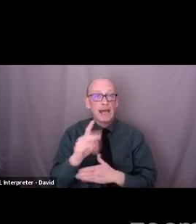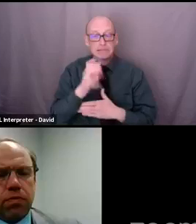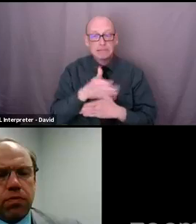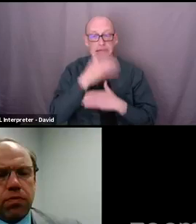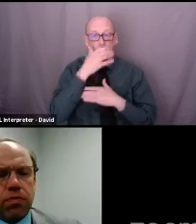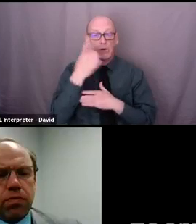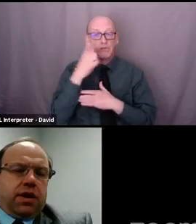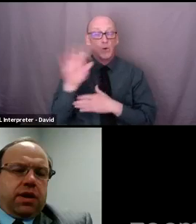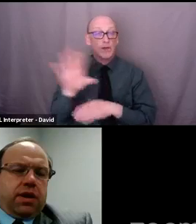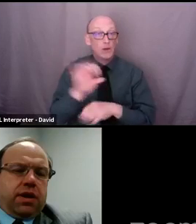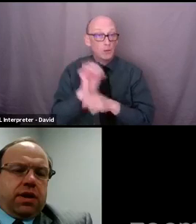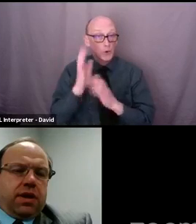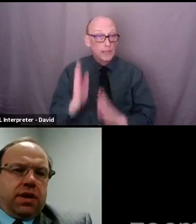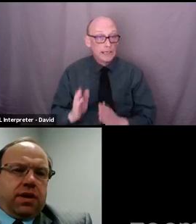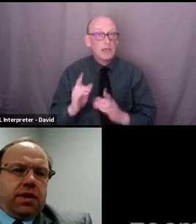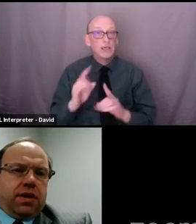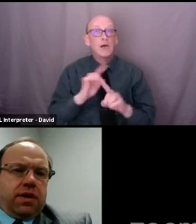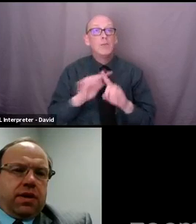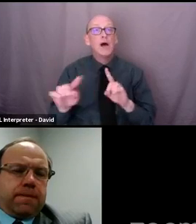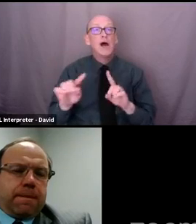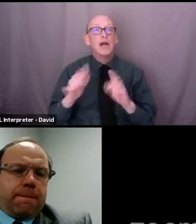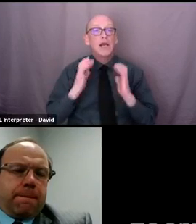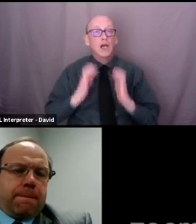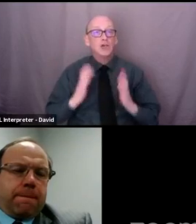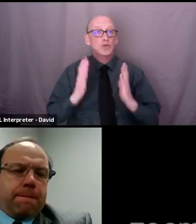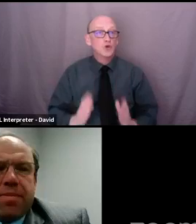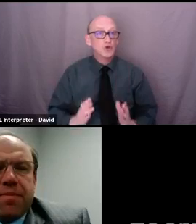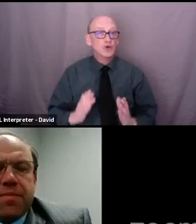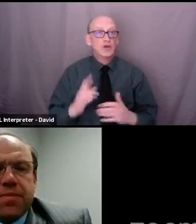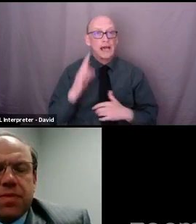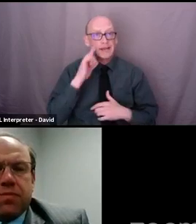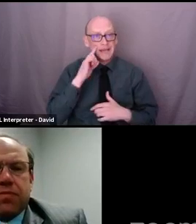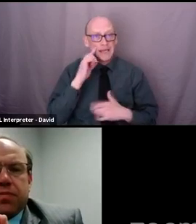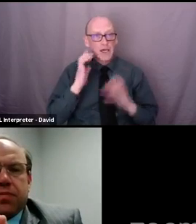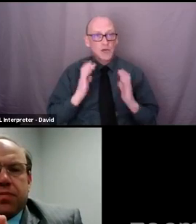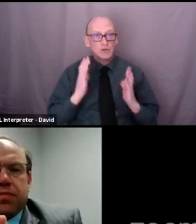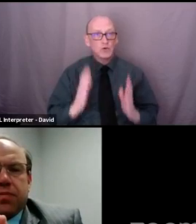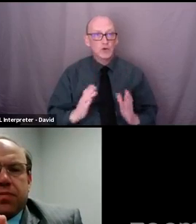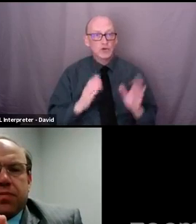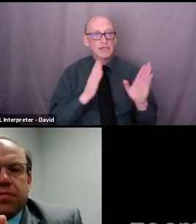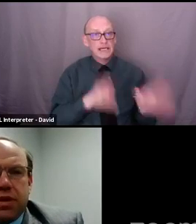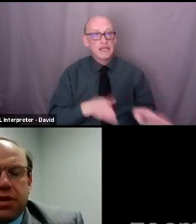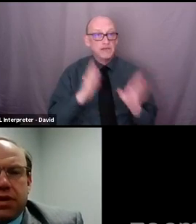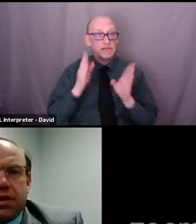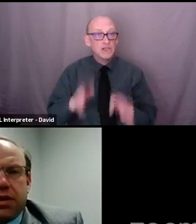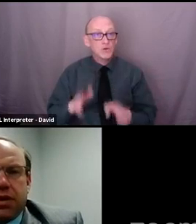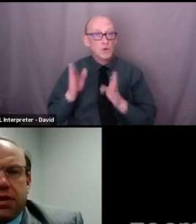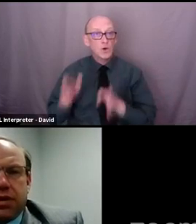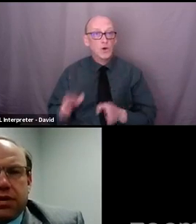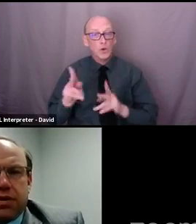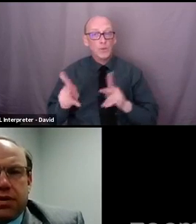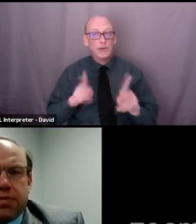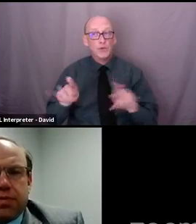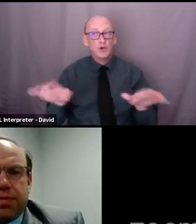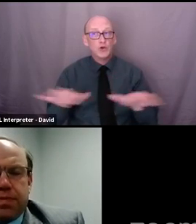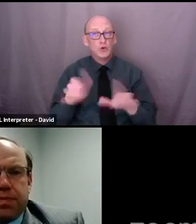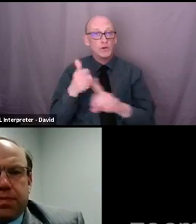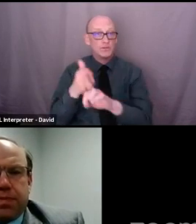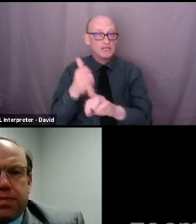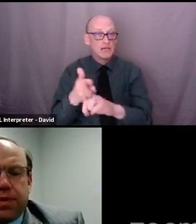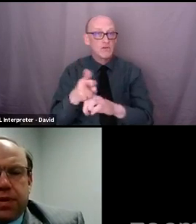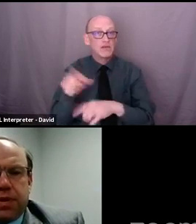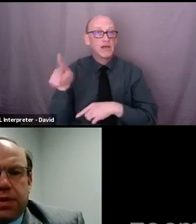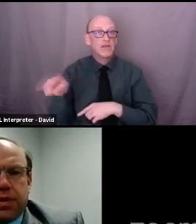their employees, but customers, I think that's something that customers, individuals are going to have to do on their own. And they